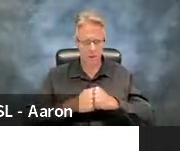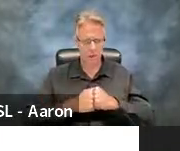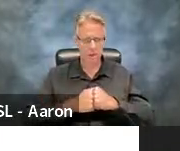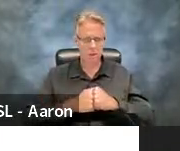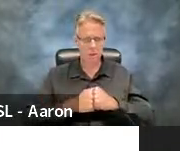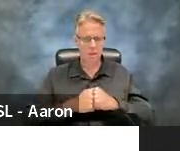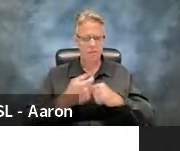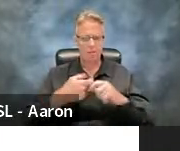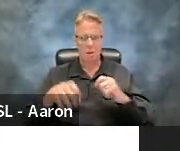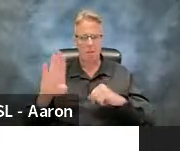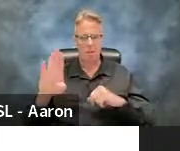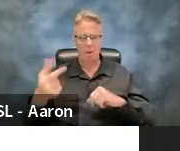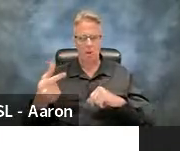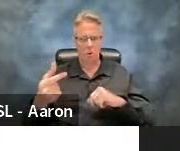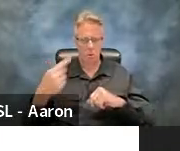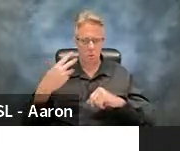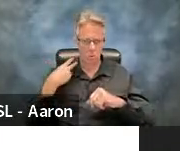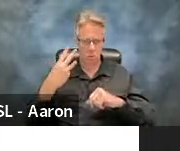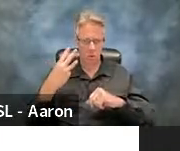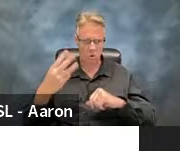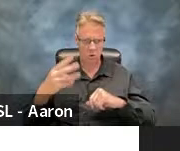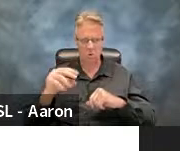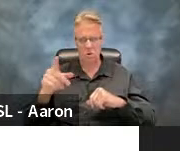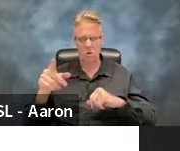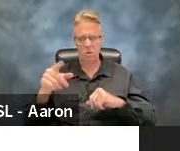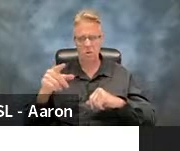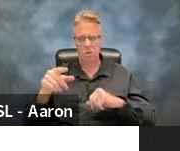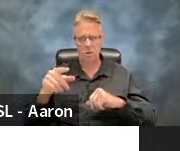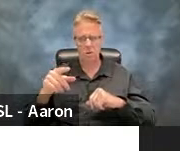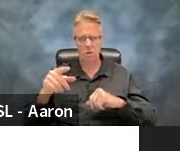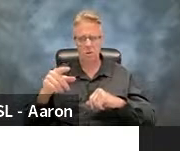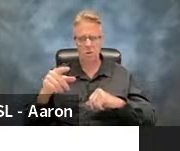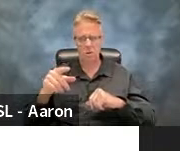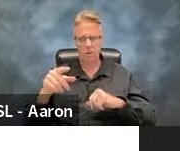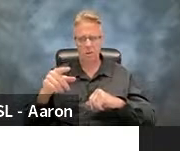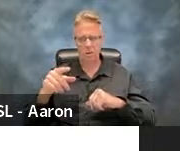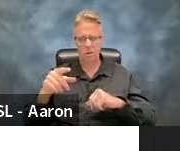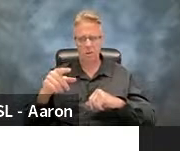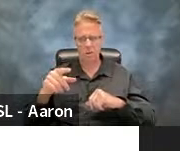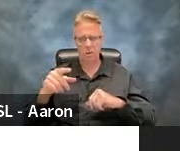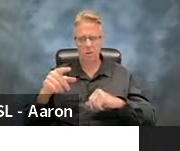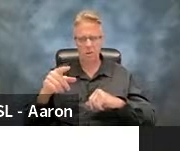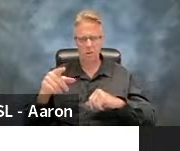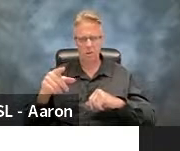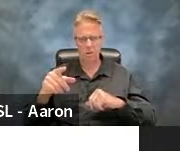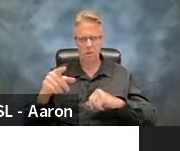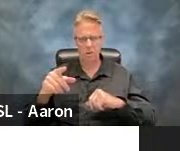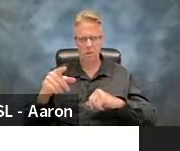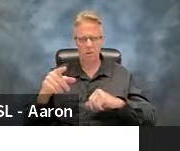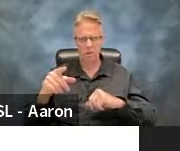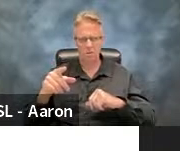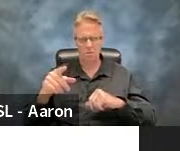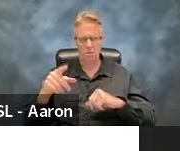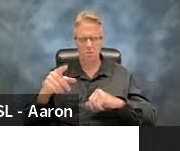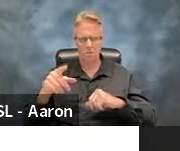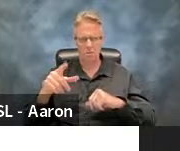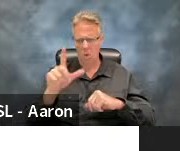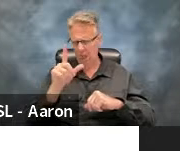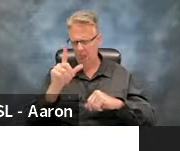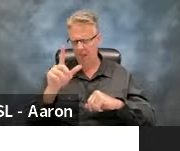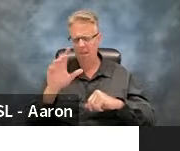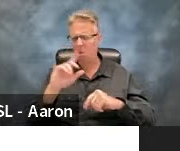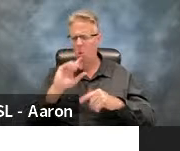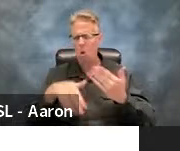from Battleground to Lake Oswego. All the discussion tonight